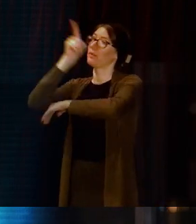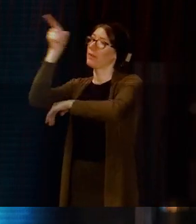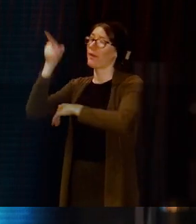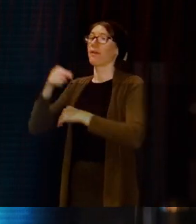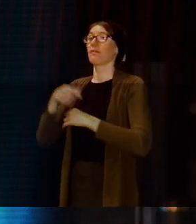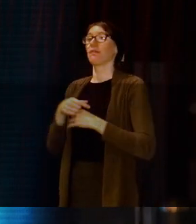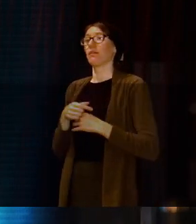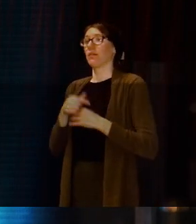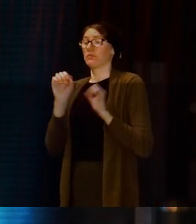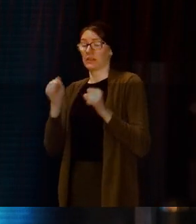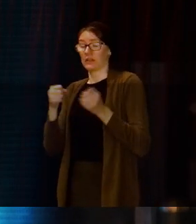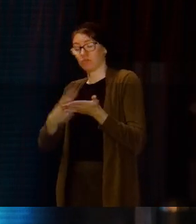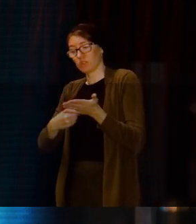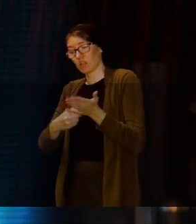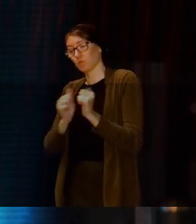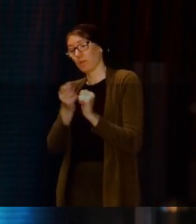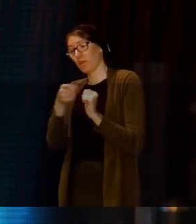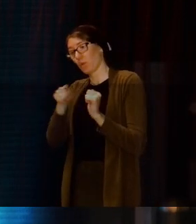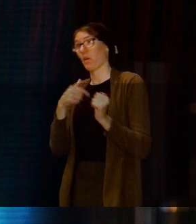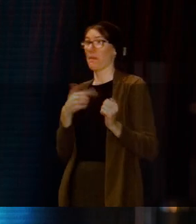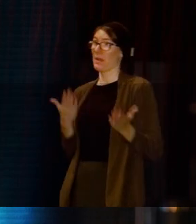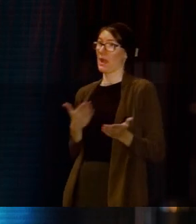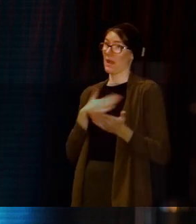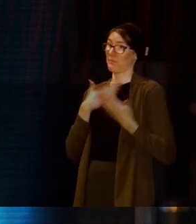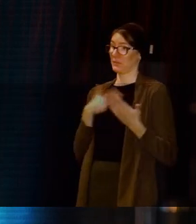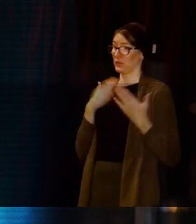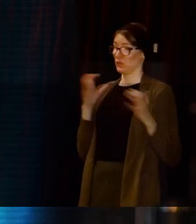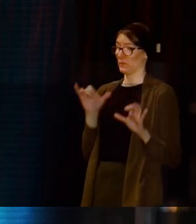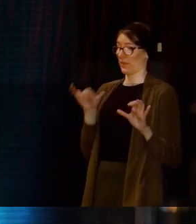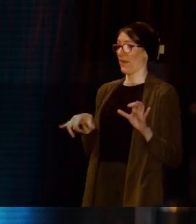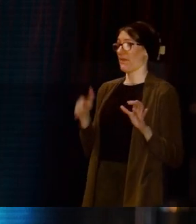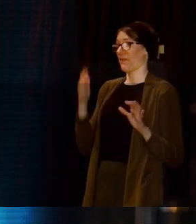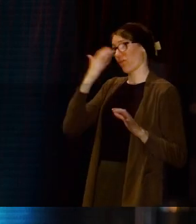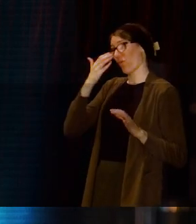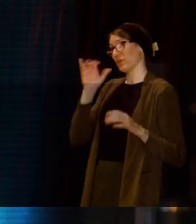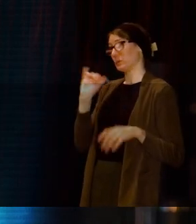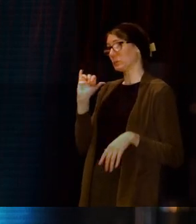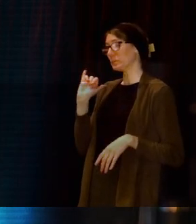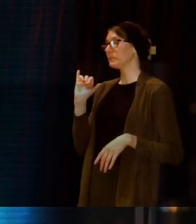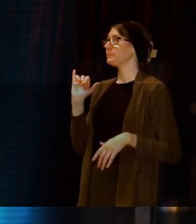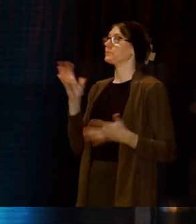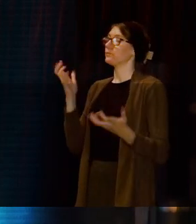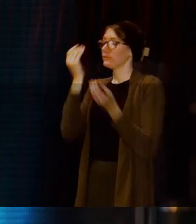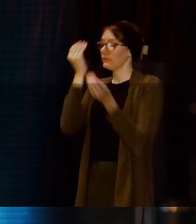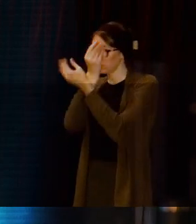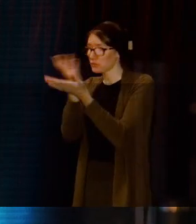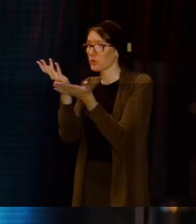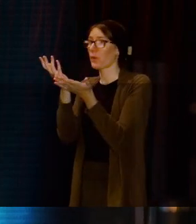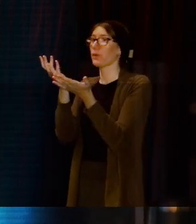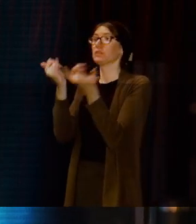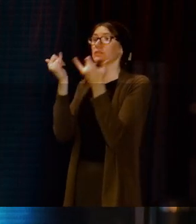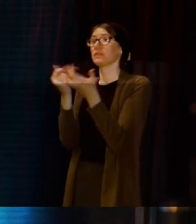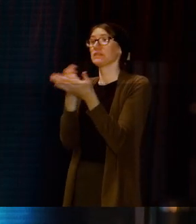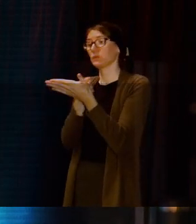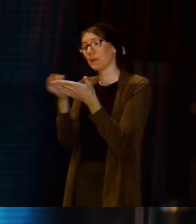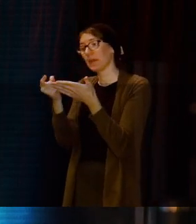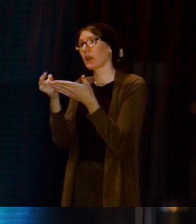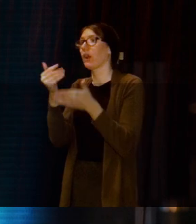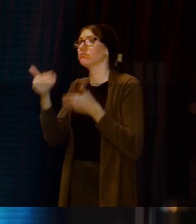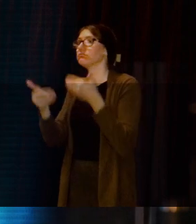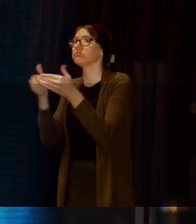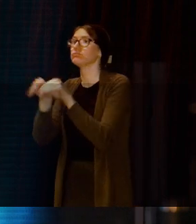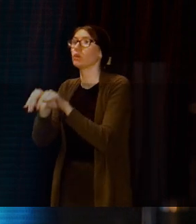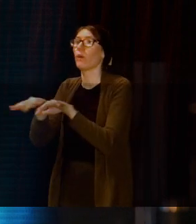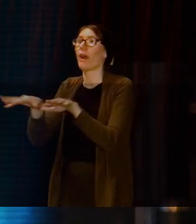you. I'm happy to do so with you or just to pray with you up here. But we just want to let you know that. And so this week, as you go